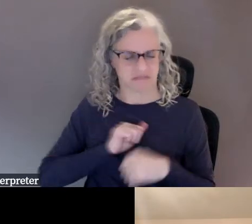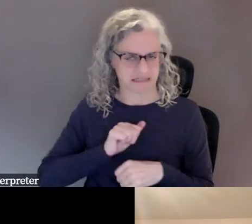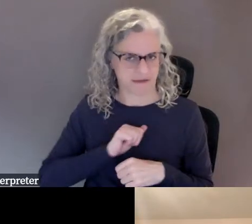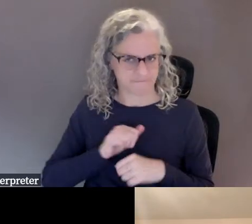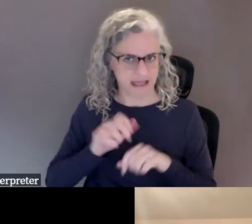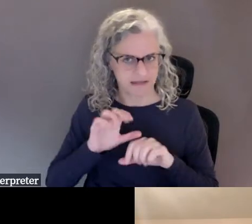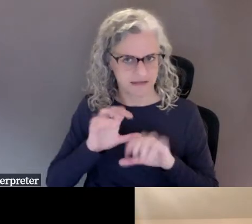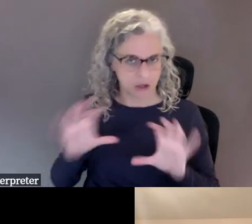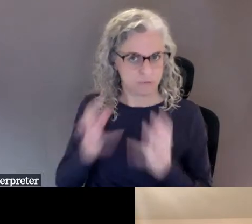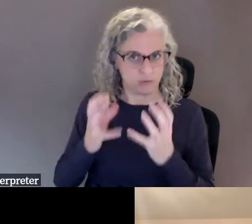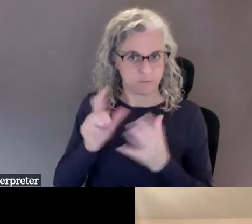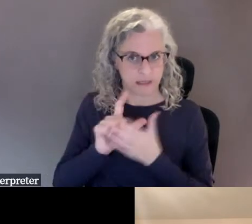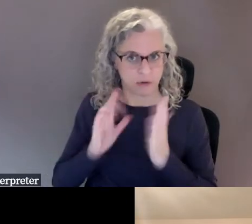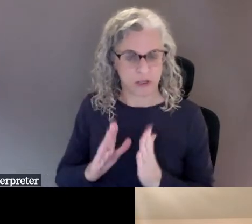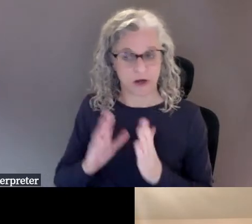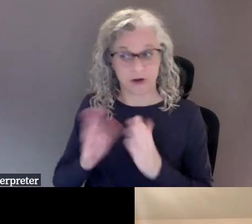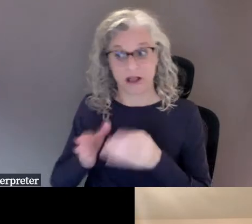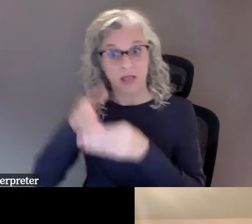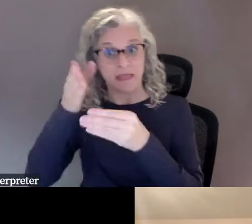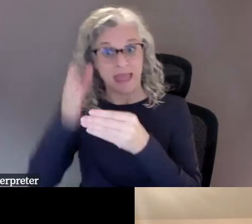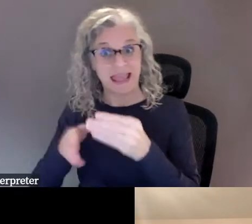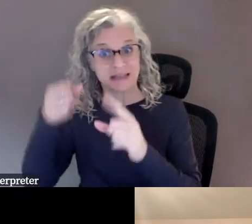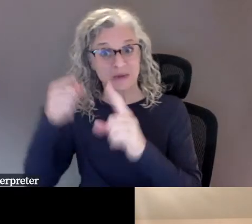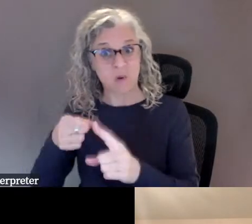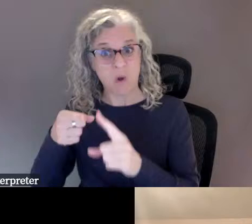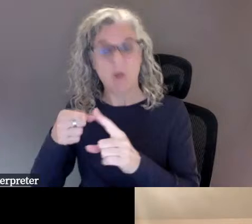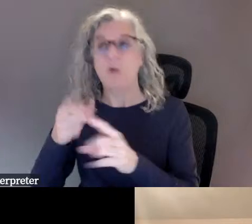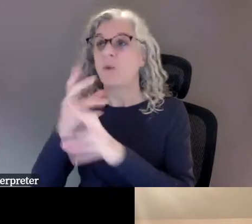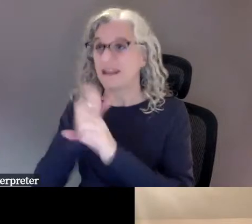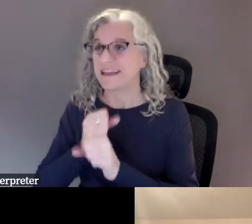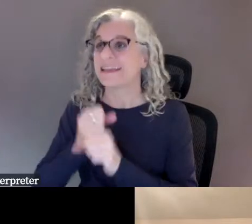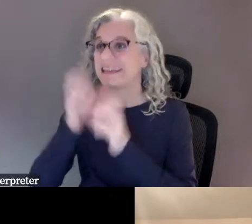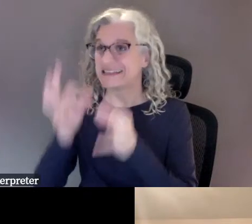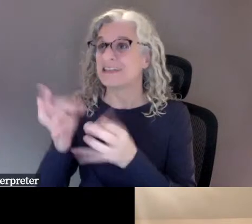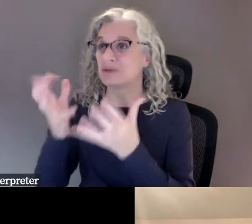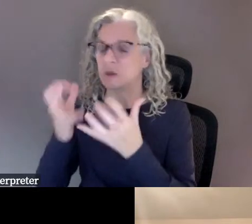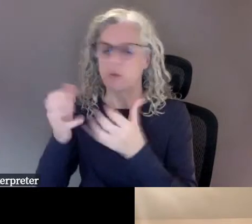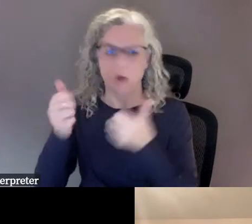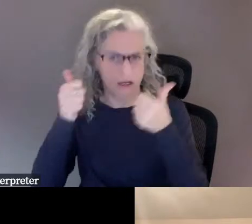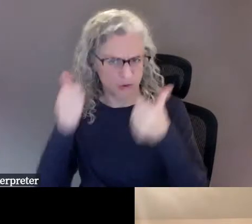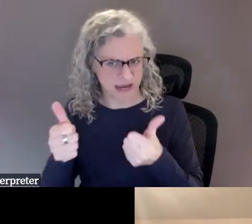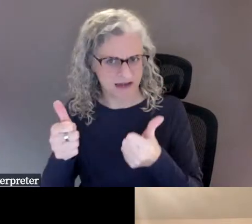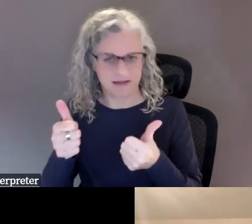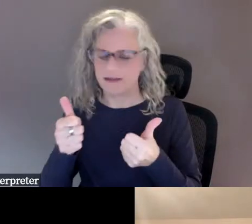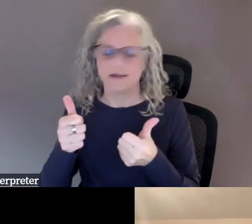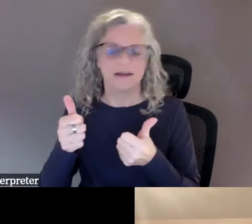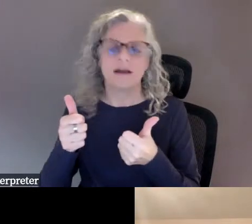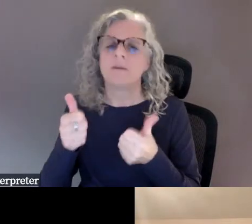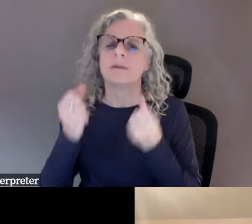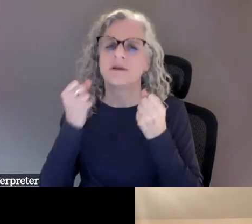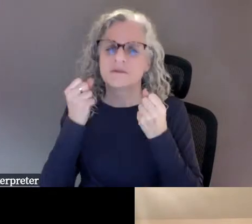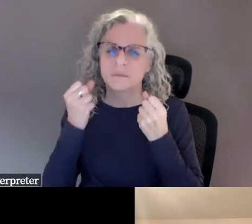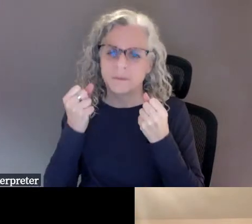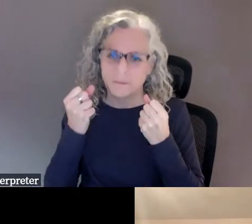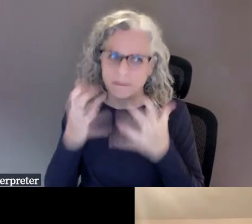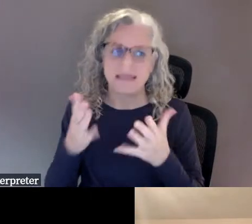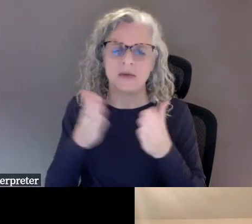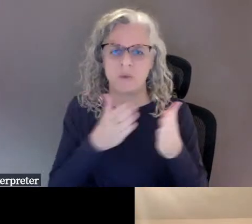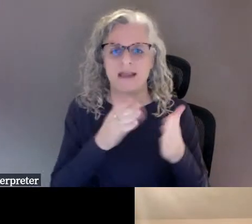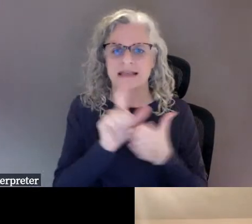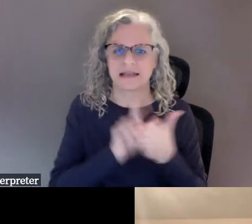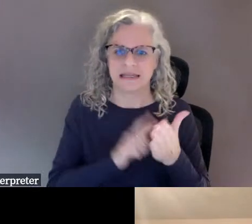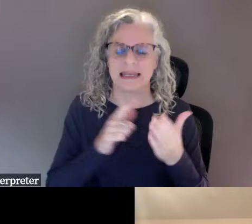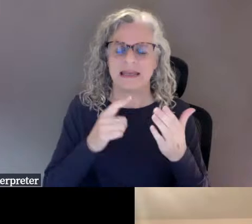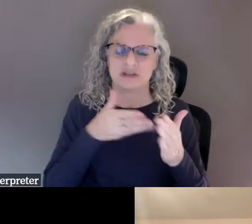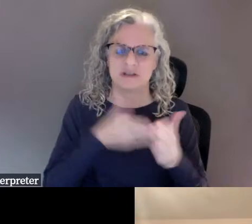goal of litigation being like you get the ruling that you want. Like obviously that's ideal, but there's so many other ways litigation is powerful, such as in creating